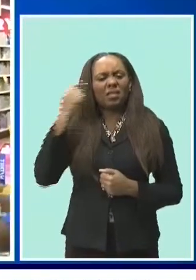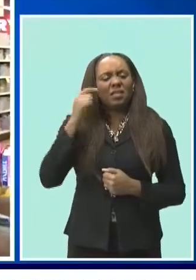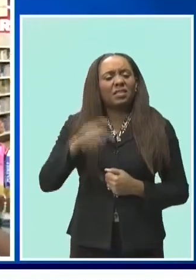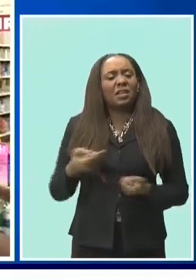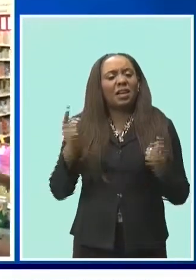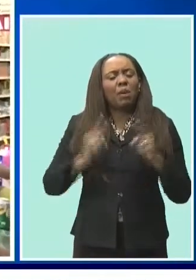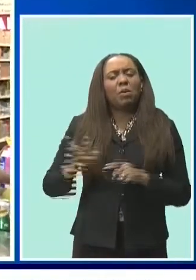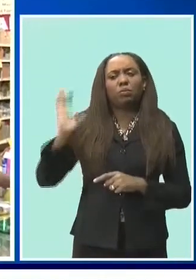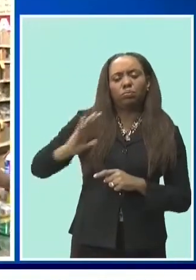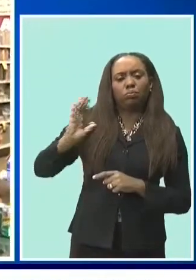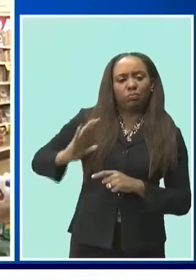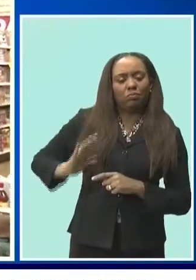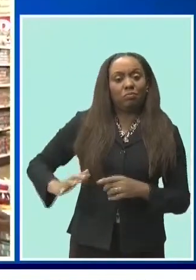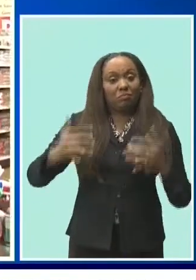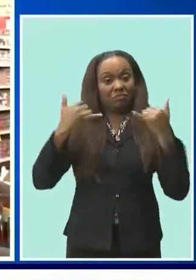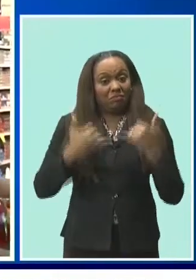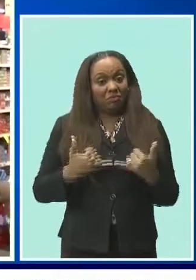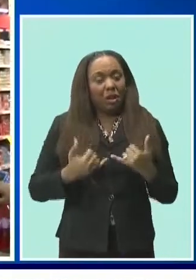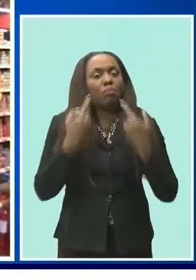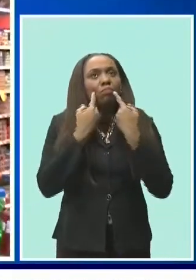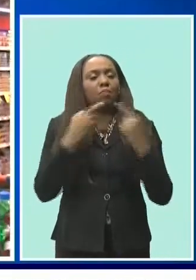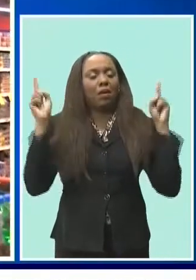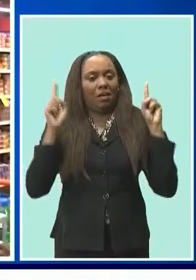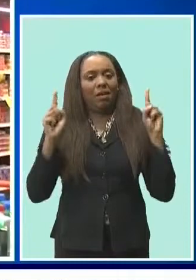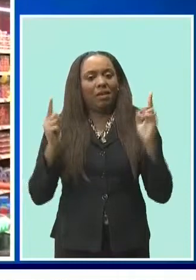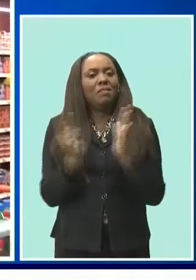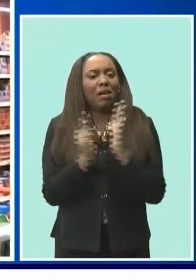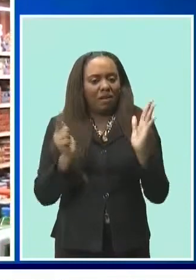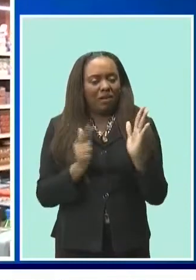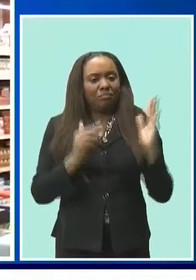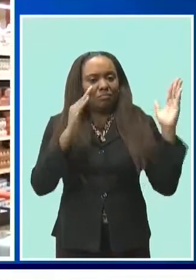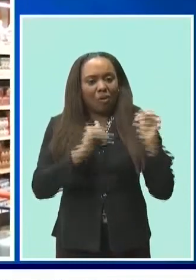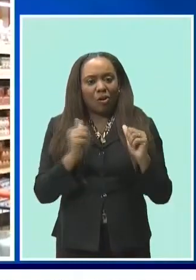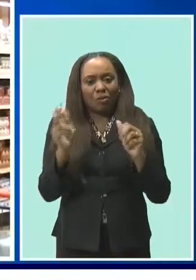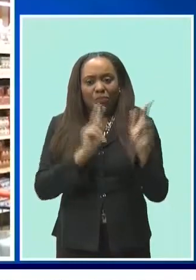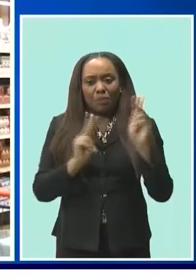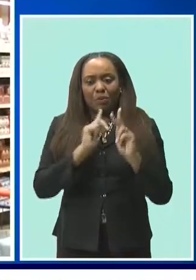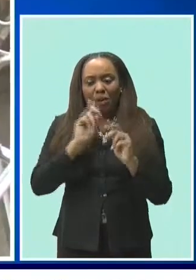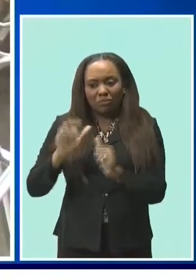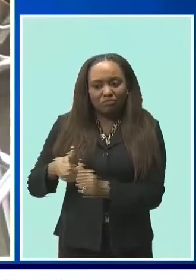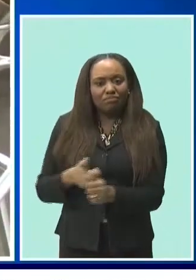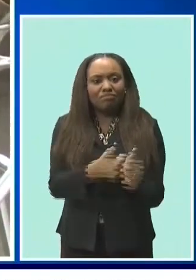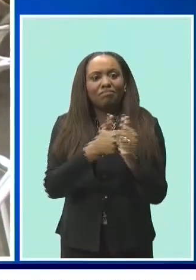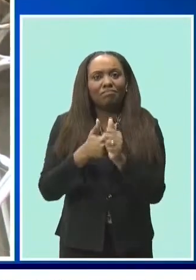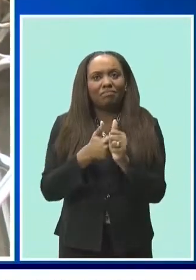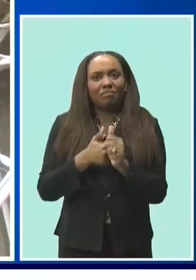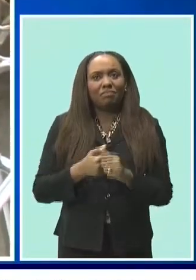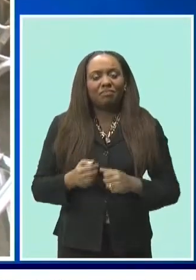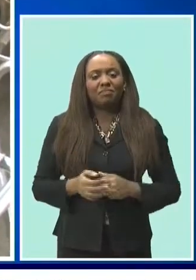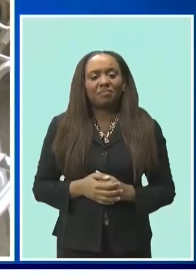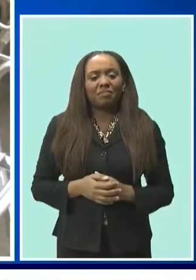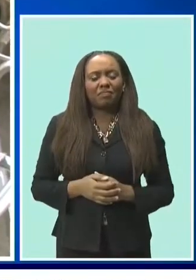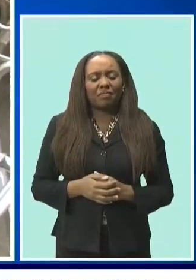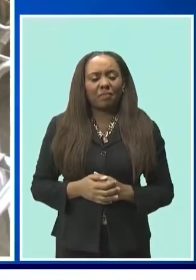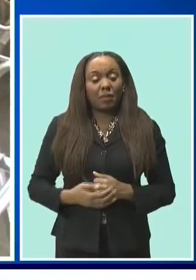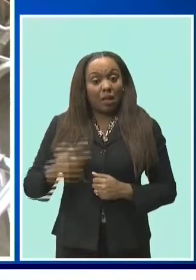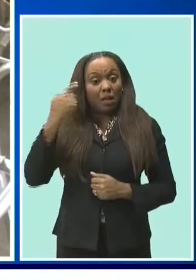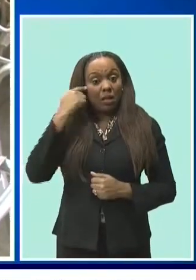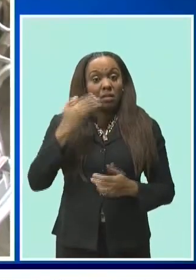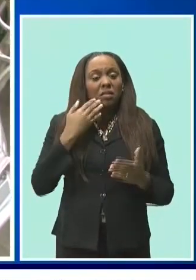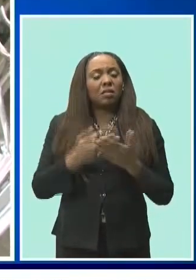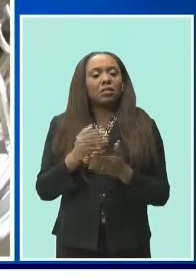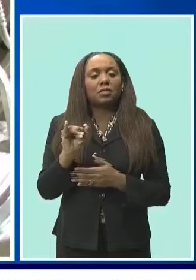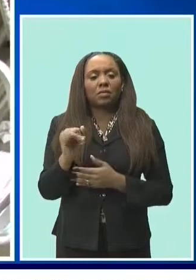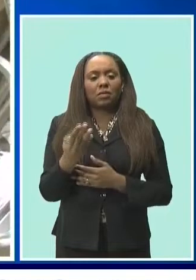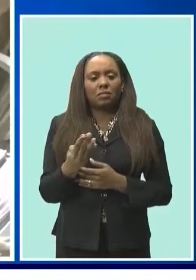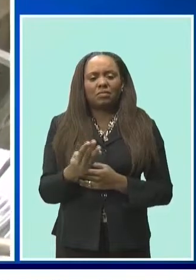ago, and now that it is finally here, I hope a lot of people would comply with it. I think they do a good job.